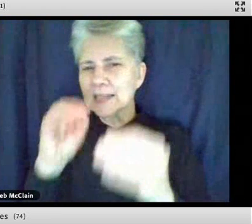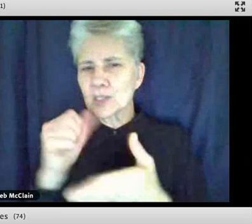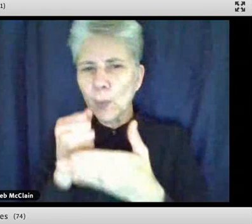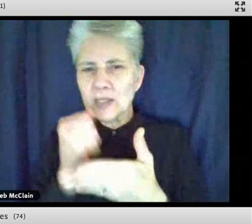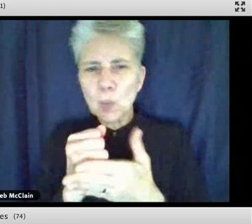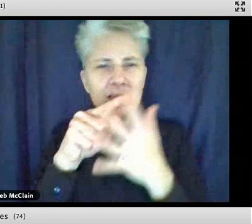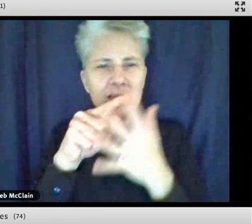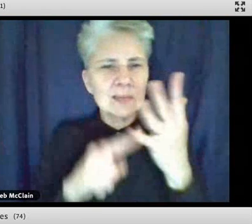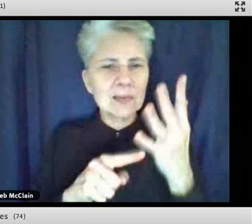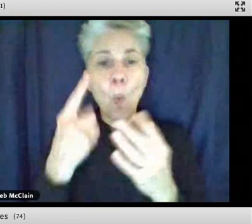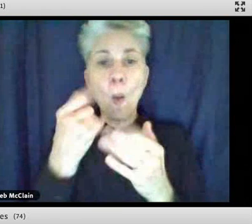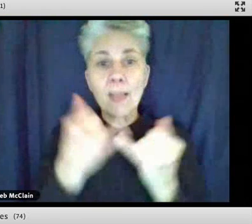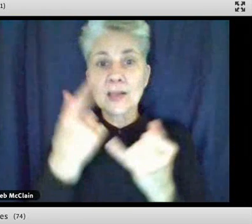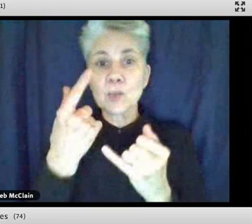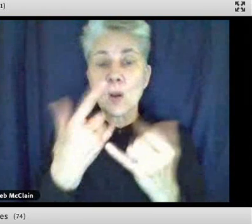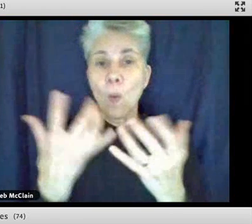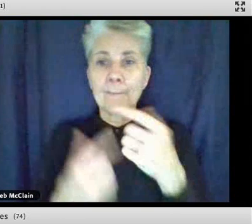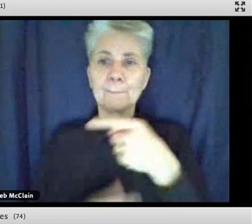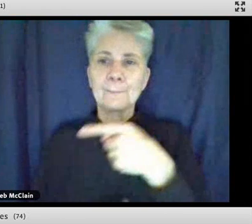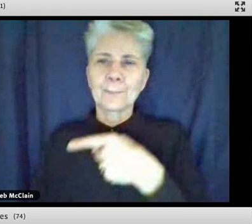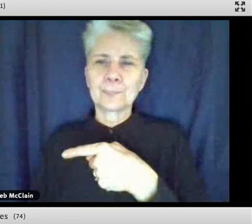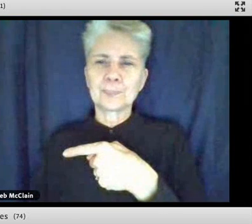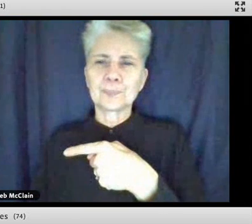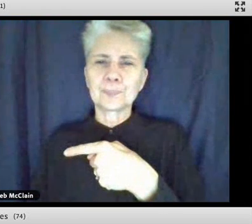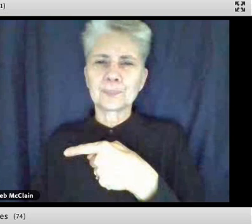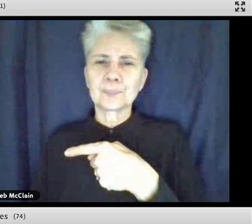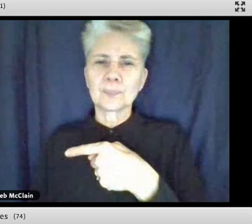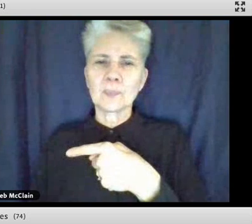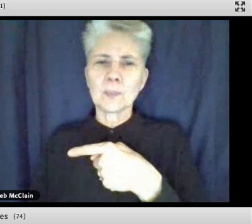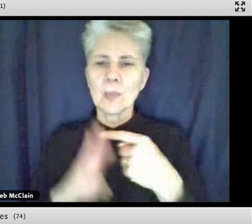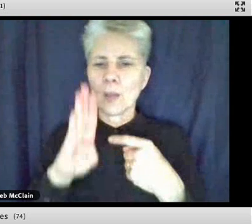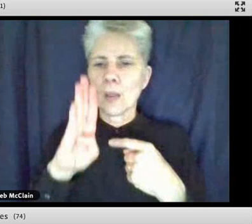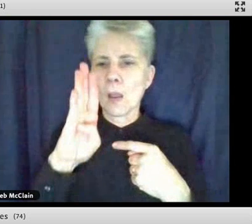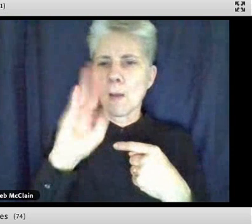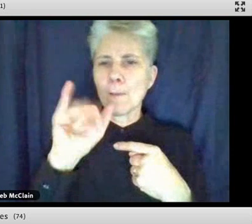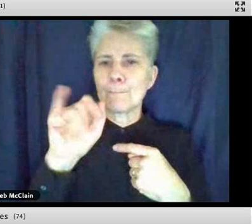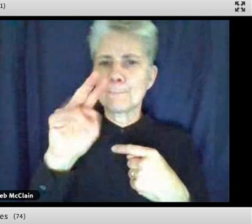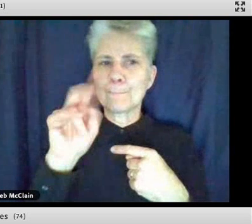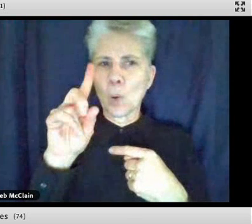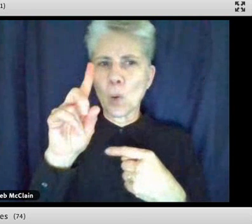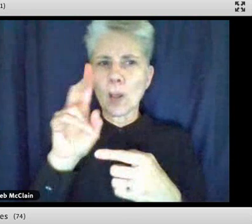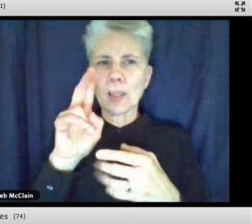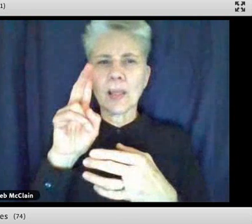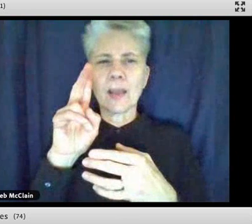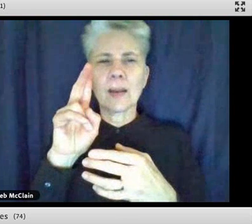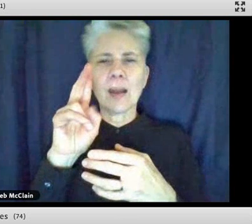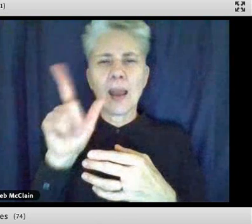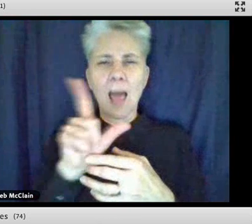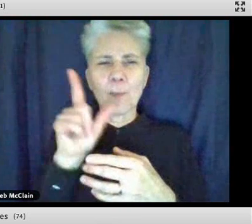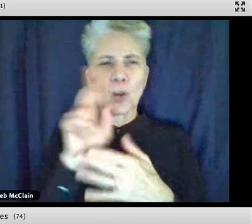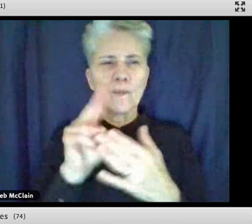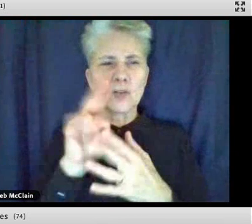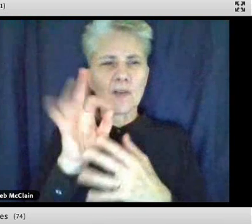the Borland Library at the University of Florida. And it is a really great one.